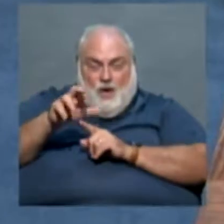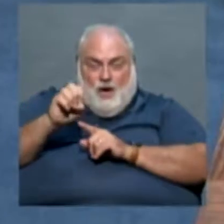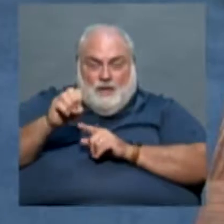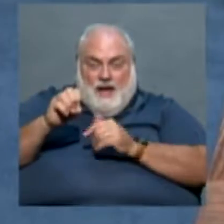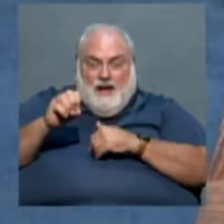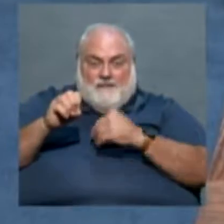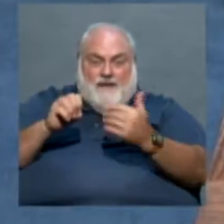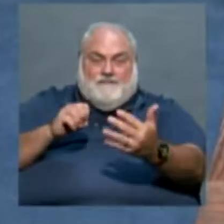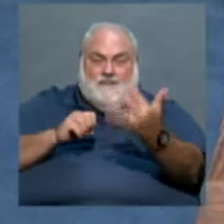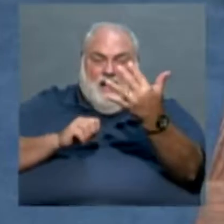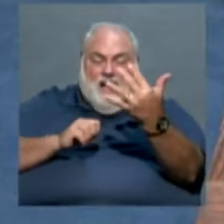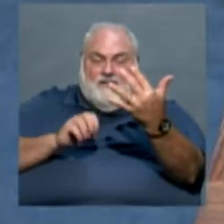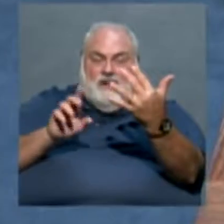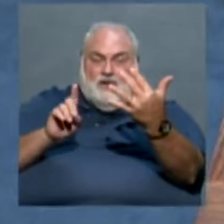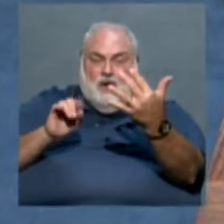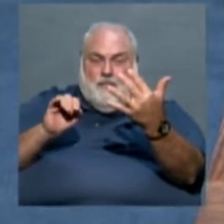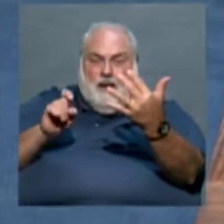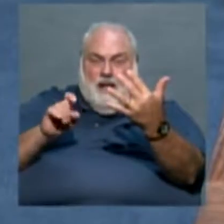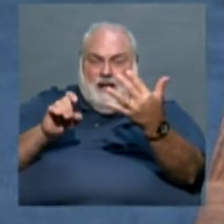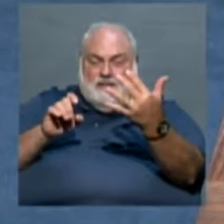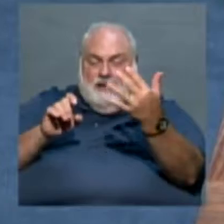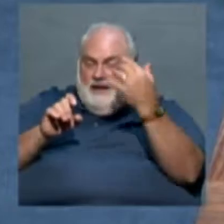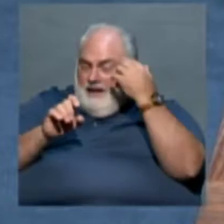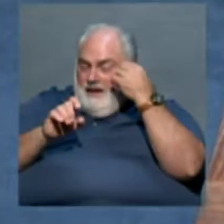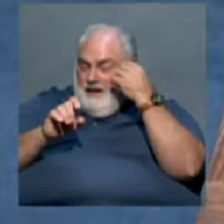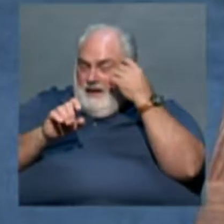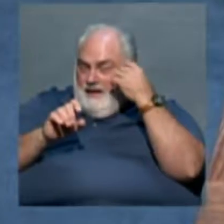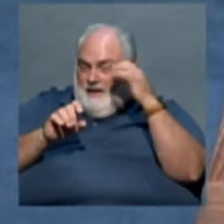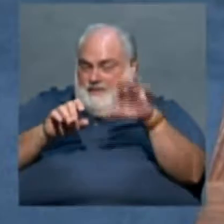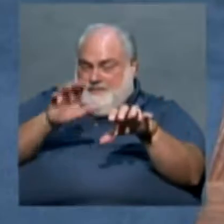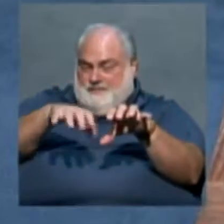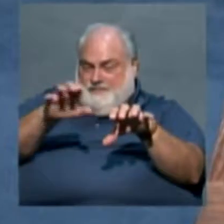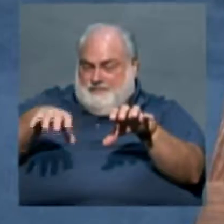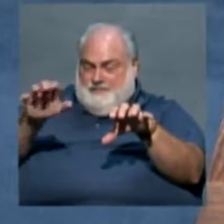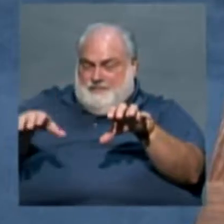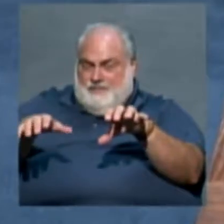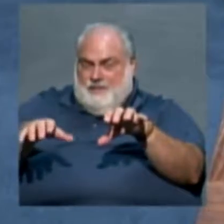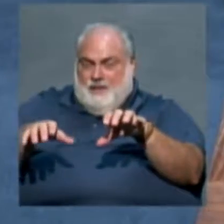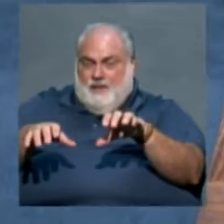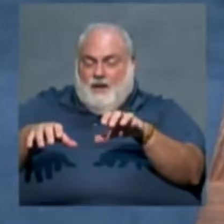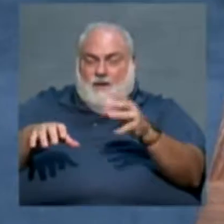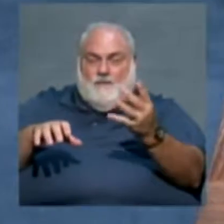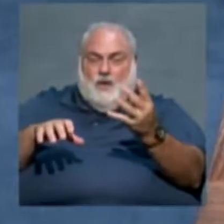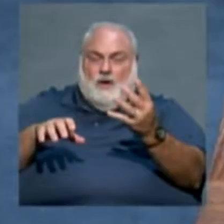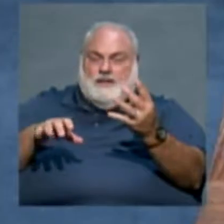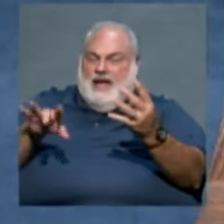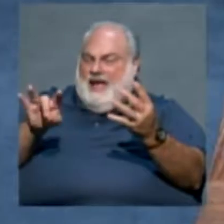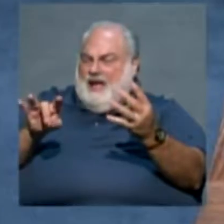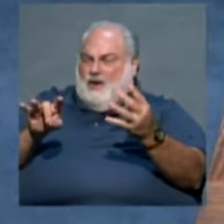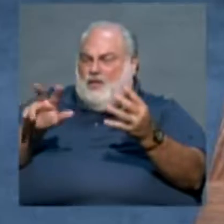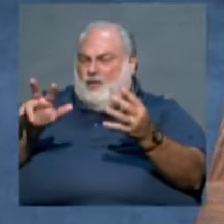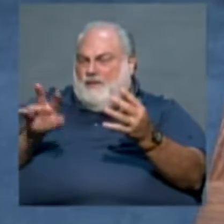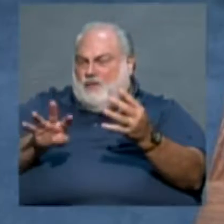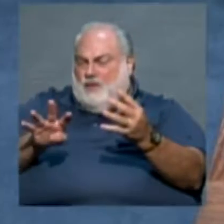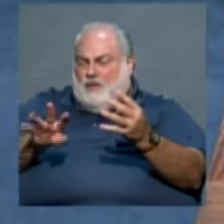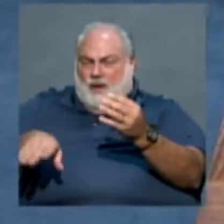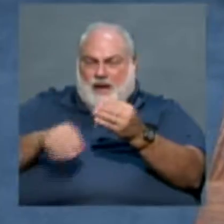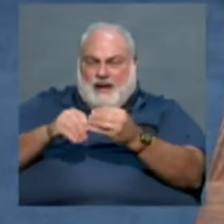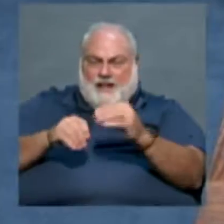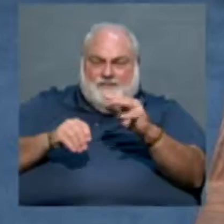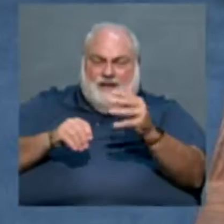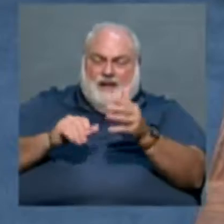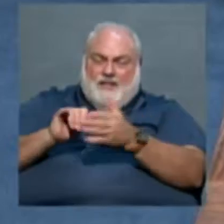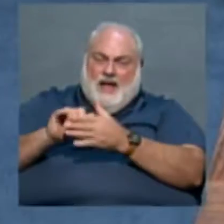5 duplexes in a row. The 4 that they're building right now is 8 units on 3/4 of an acre. And if you add in that 5th, that's